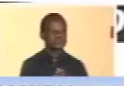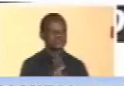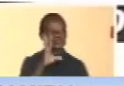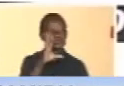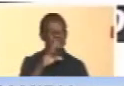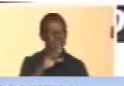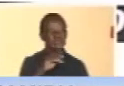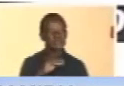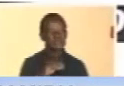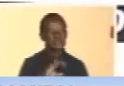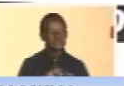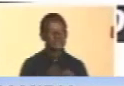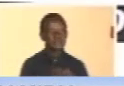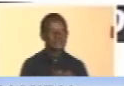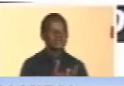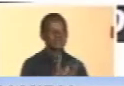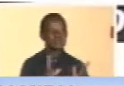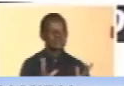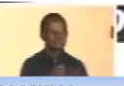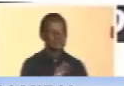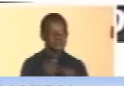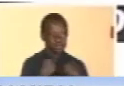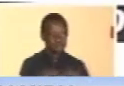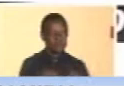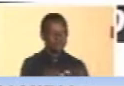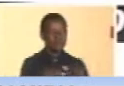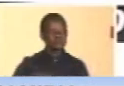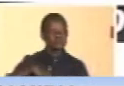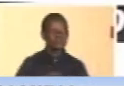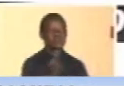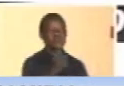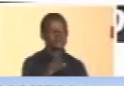The total number of active cases in Namibia now stand at